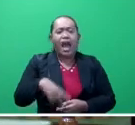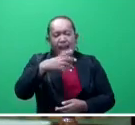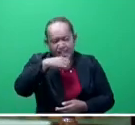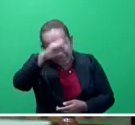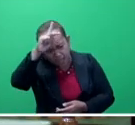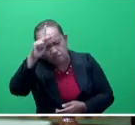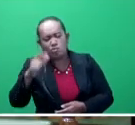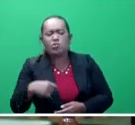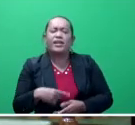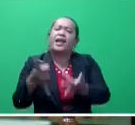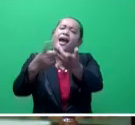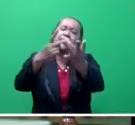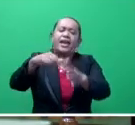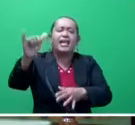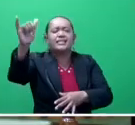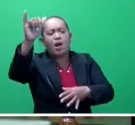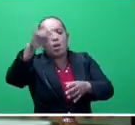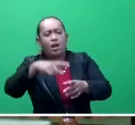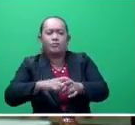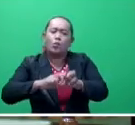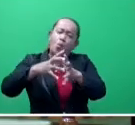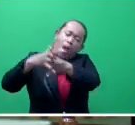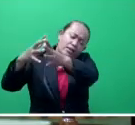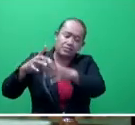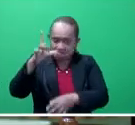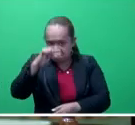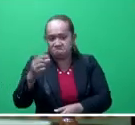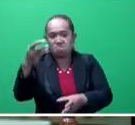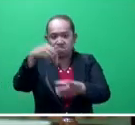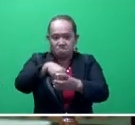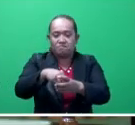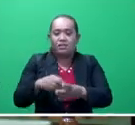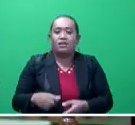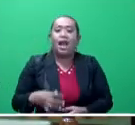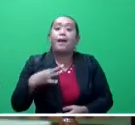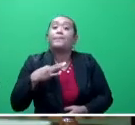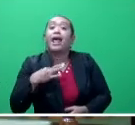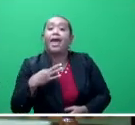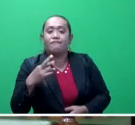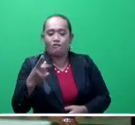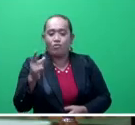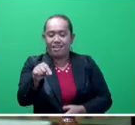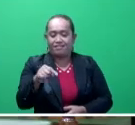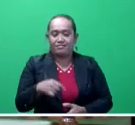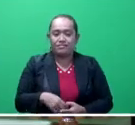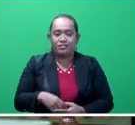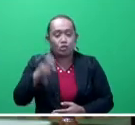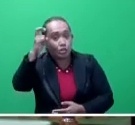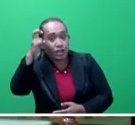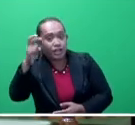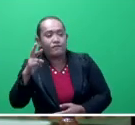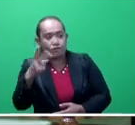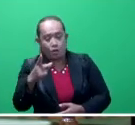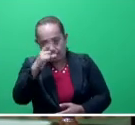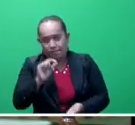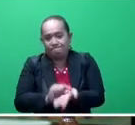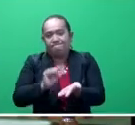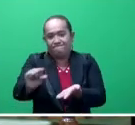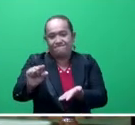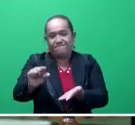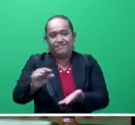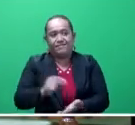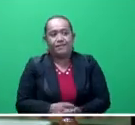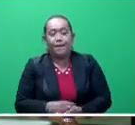then the Mamanudas. This will be based on the number of fiberglass boats these communities have and available. And we